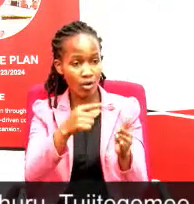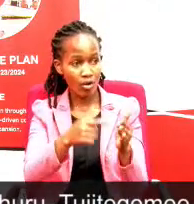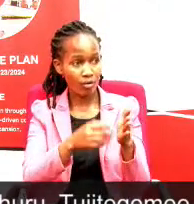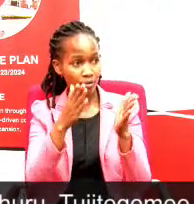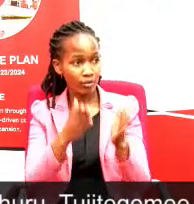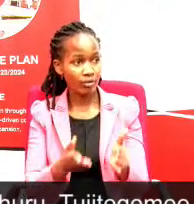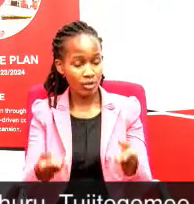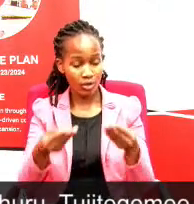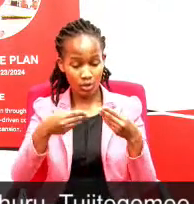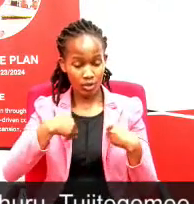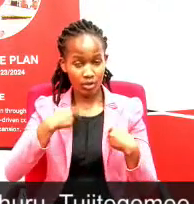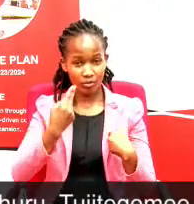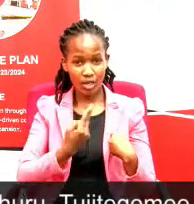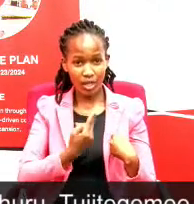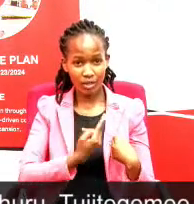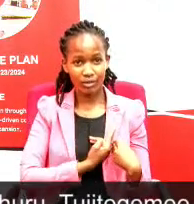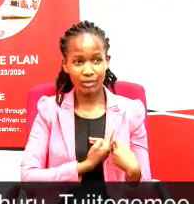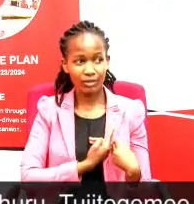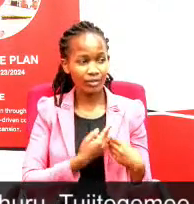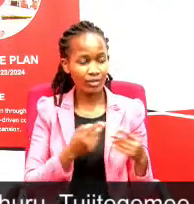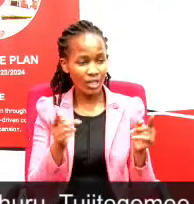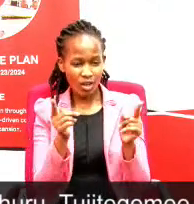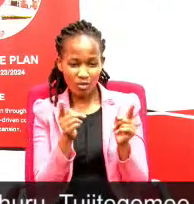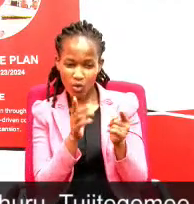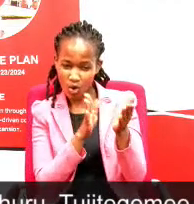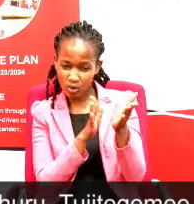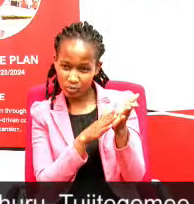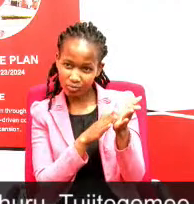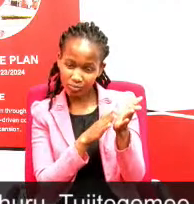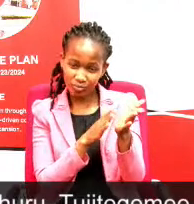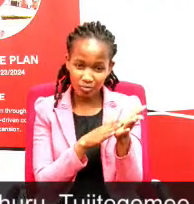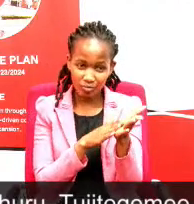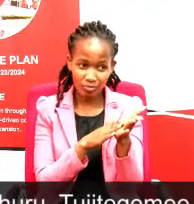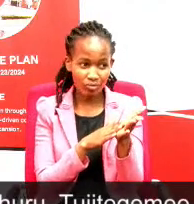to give us a few sentiments